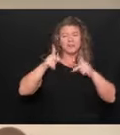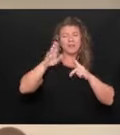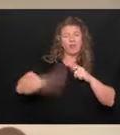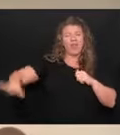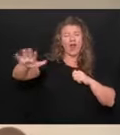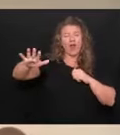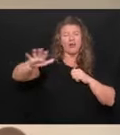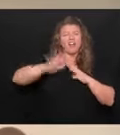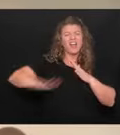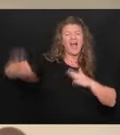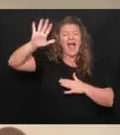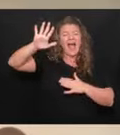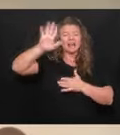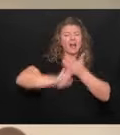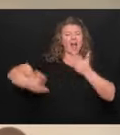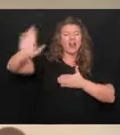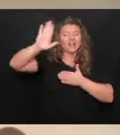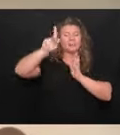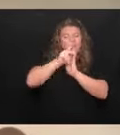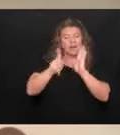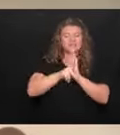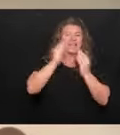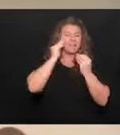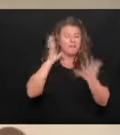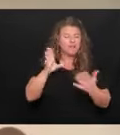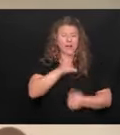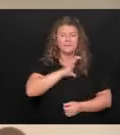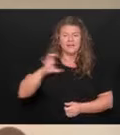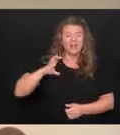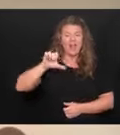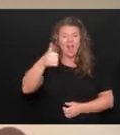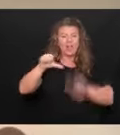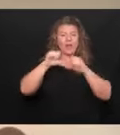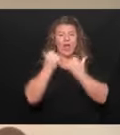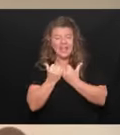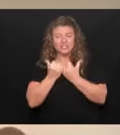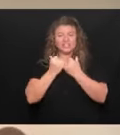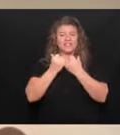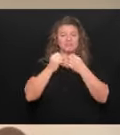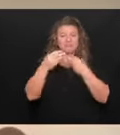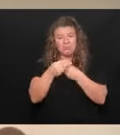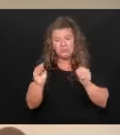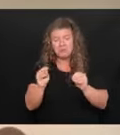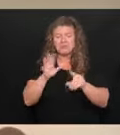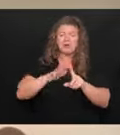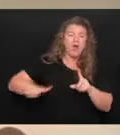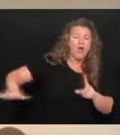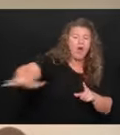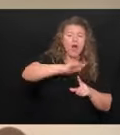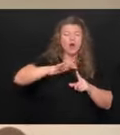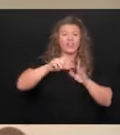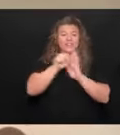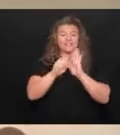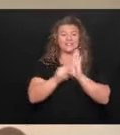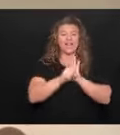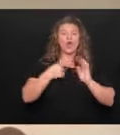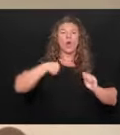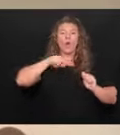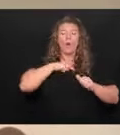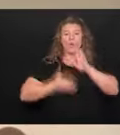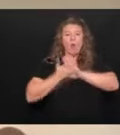Education Policy Commission and other agencies and organizations across the state to run an exercise to better